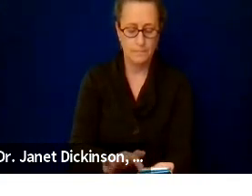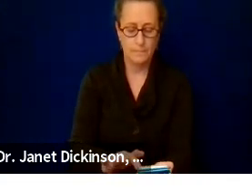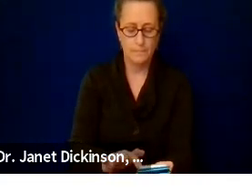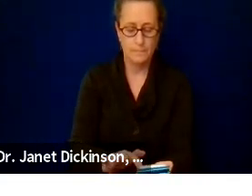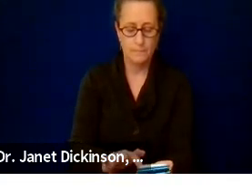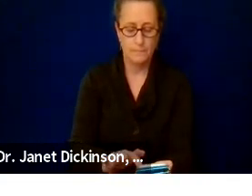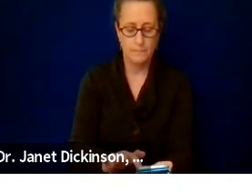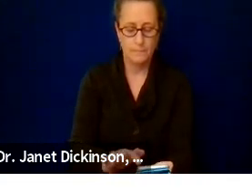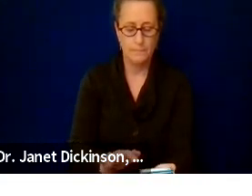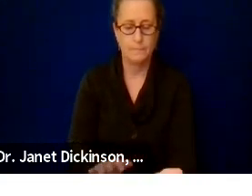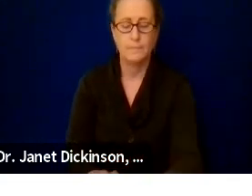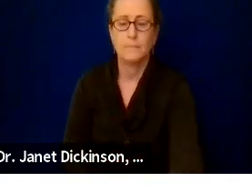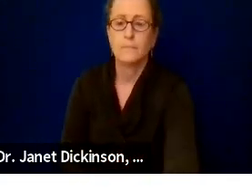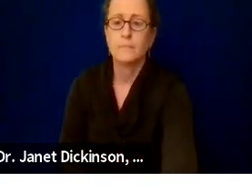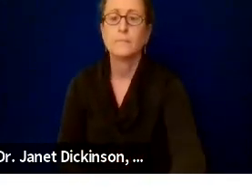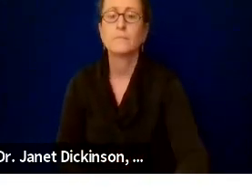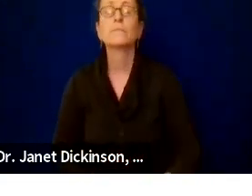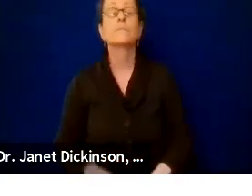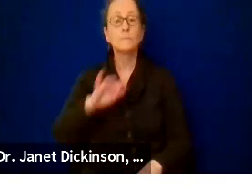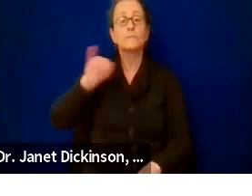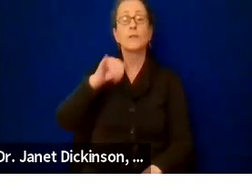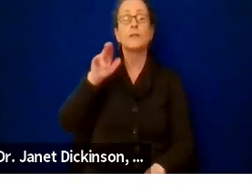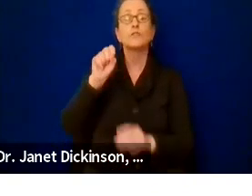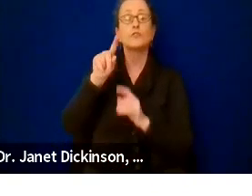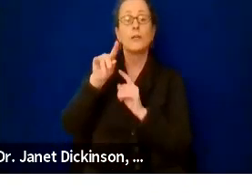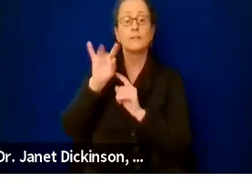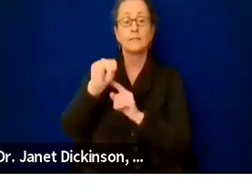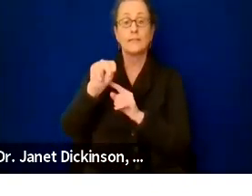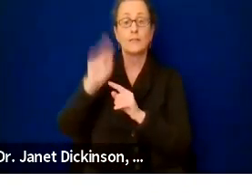All right, so Justin's going to serve as our moderator this evening.